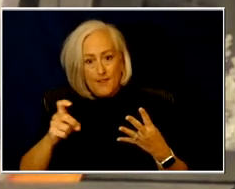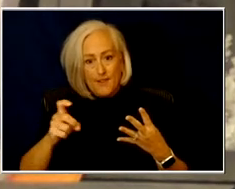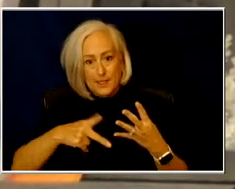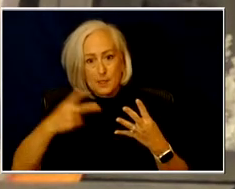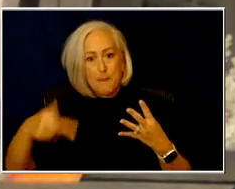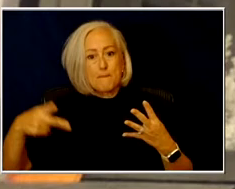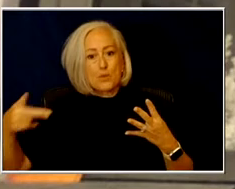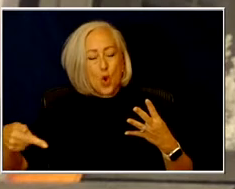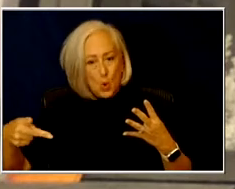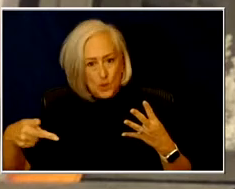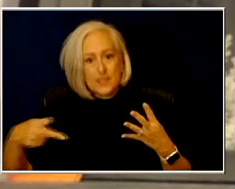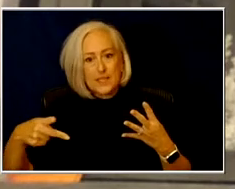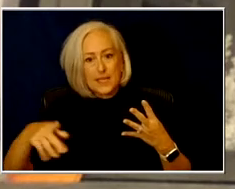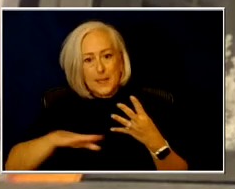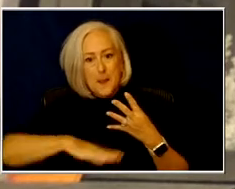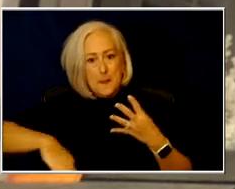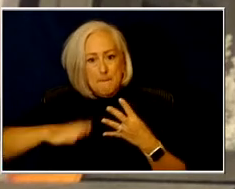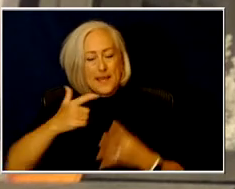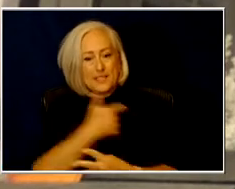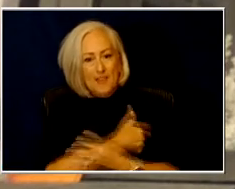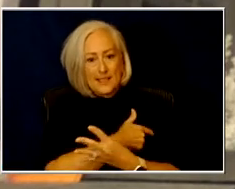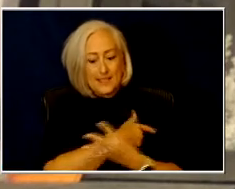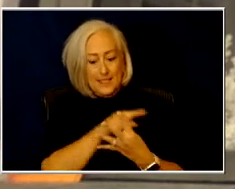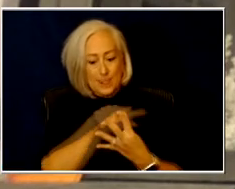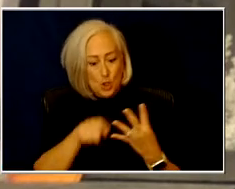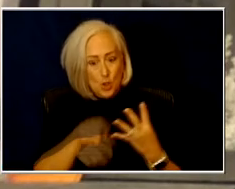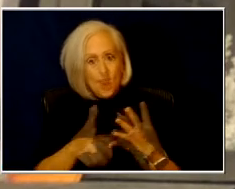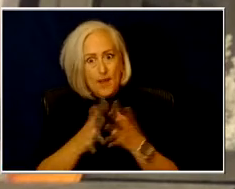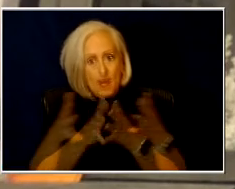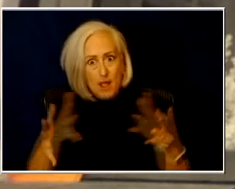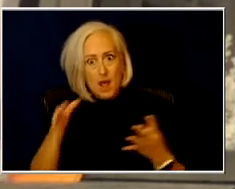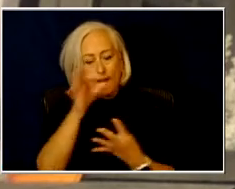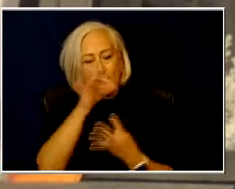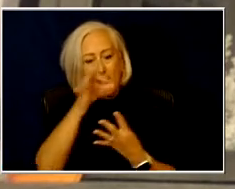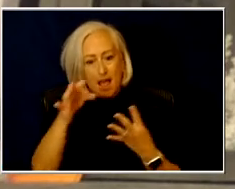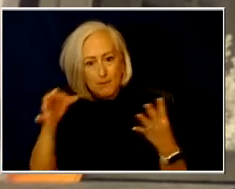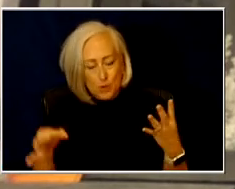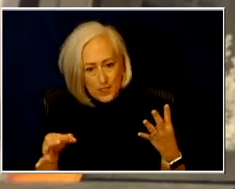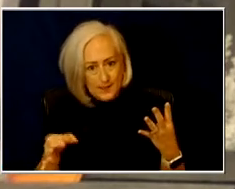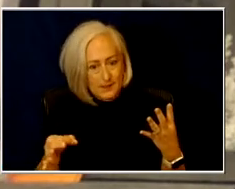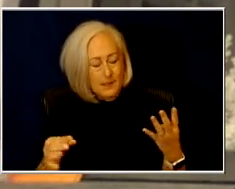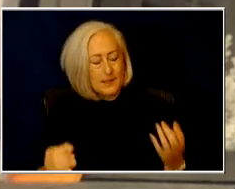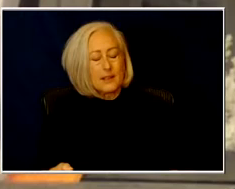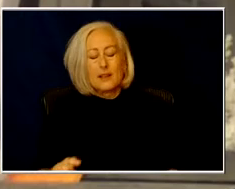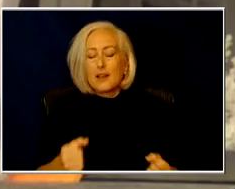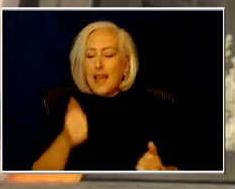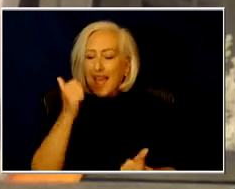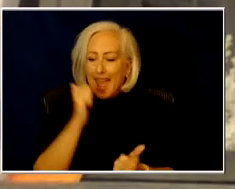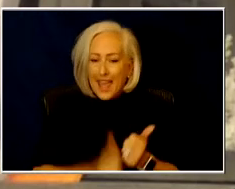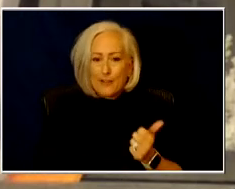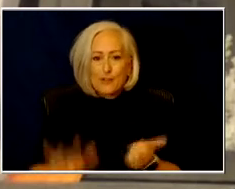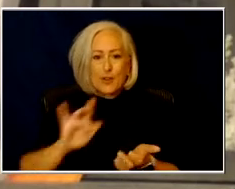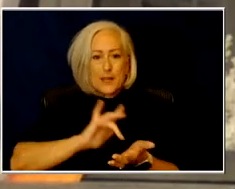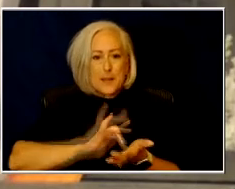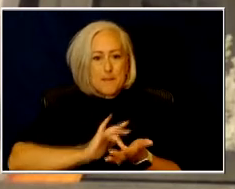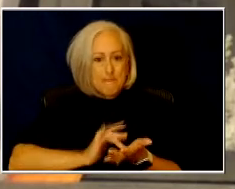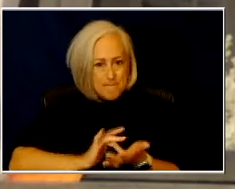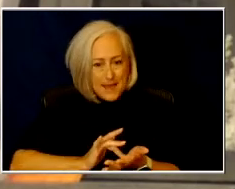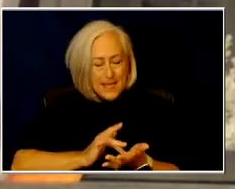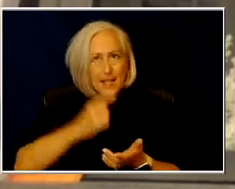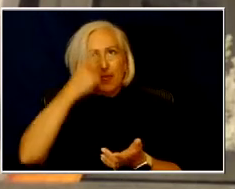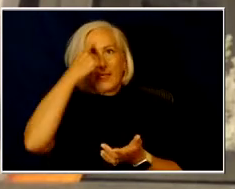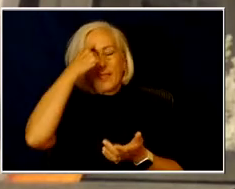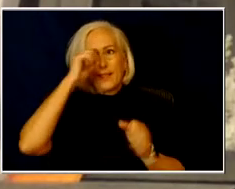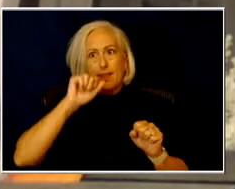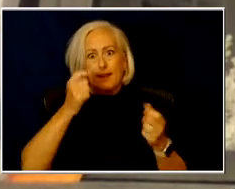platform-based vaccine so there are great options that fit every medical Nuance that you can think of